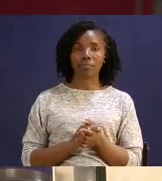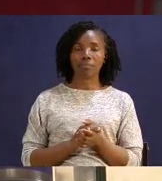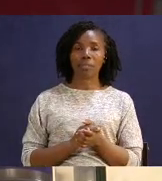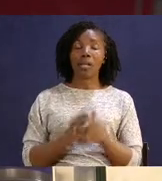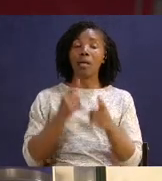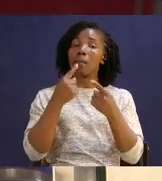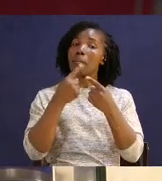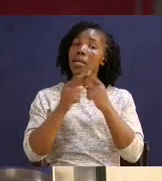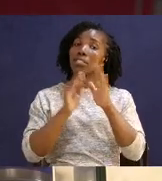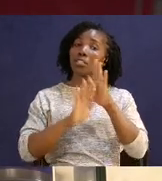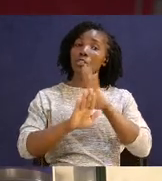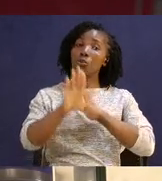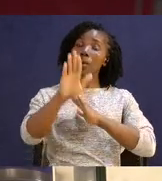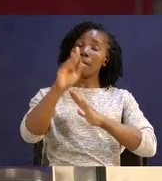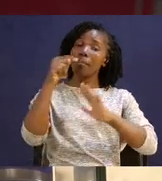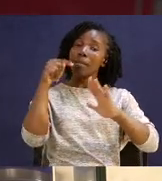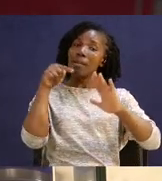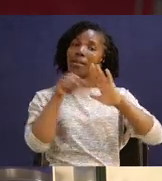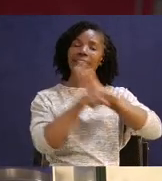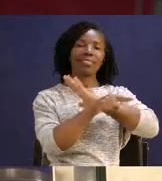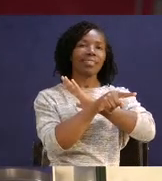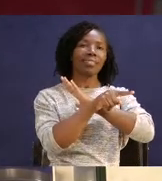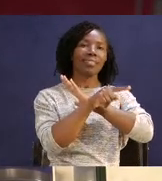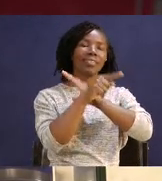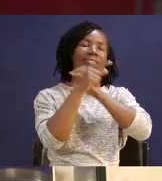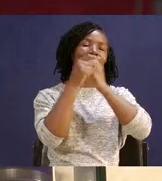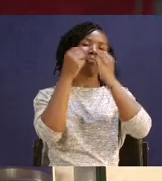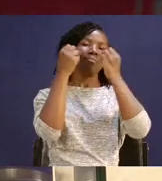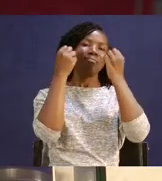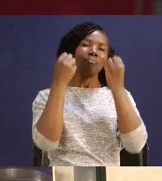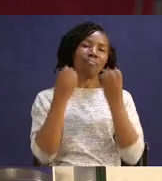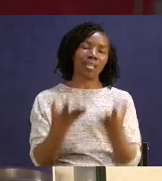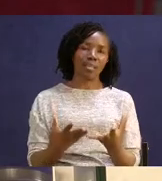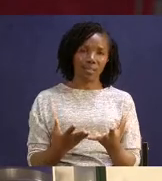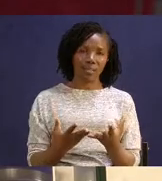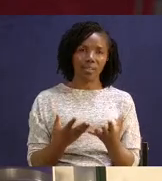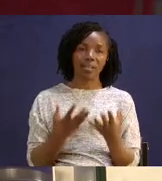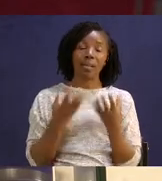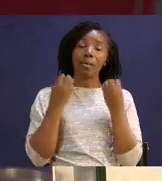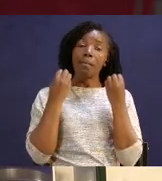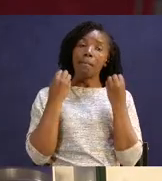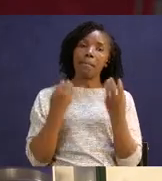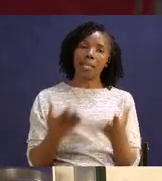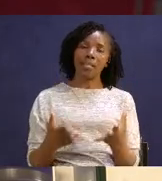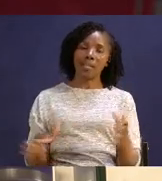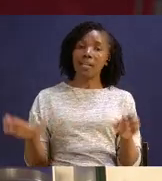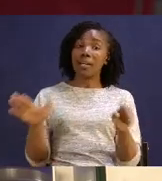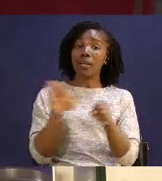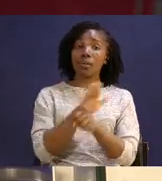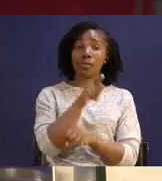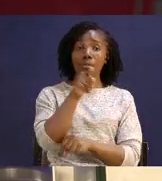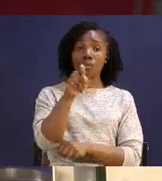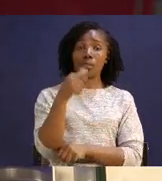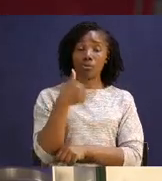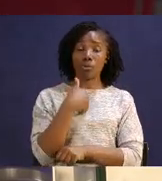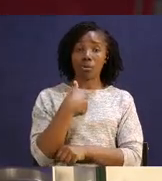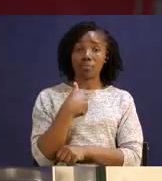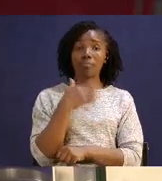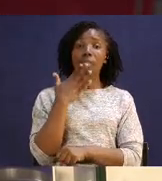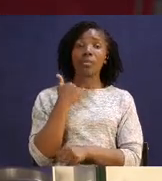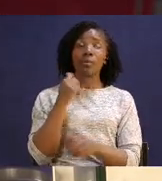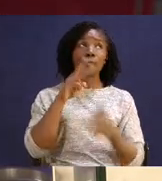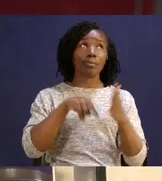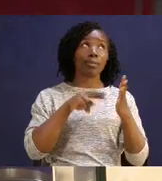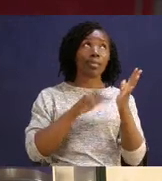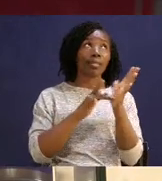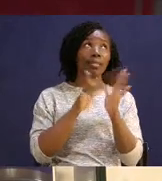But your access is so much. There's so much that you have. So I want to read a